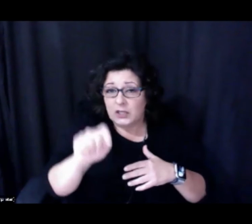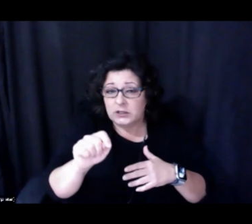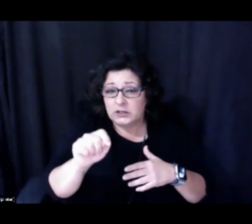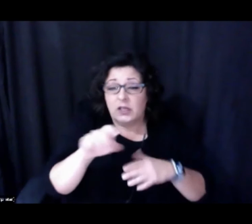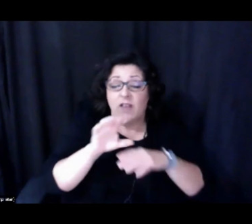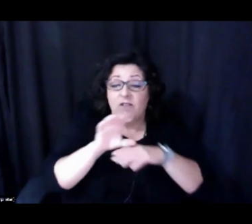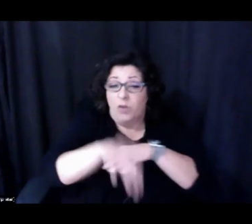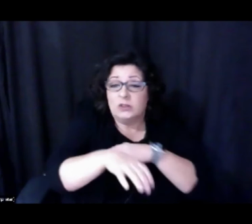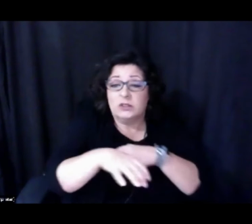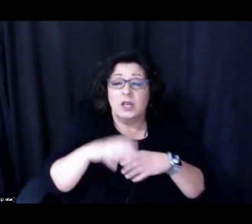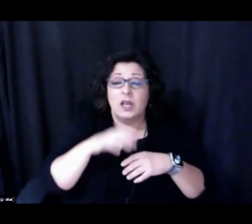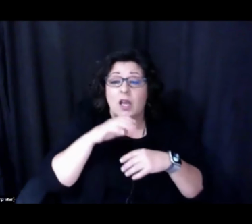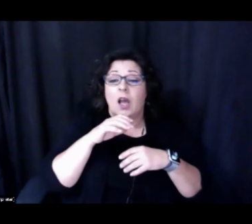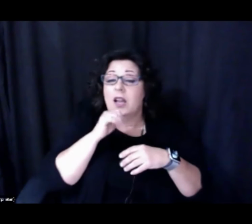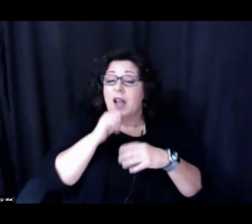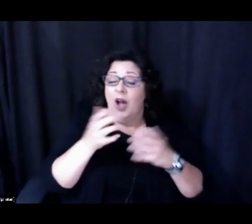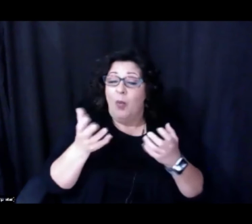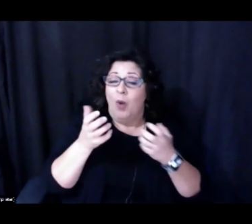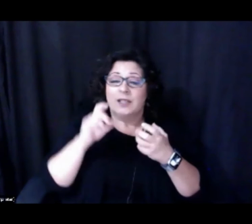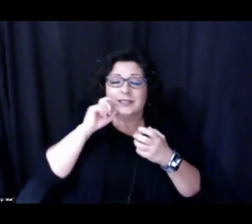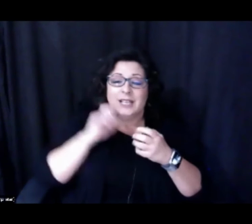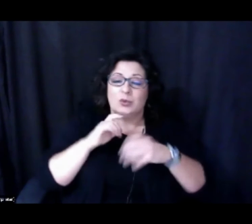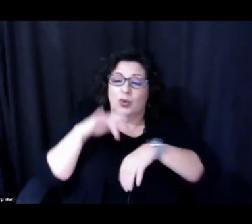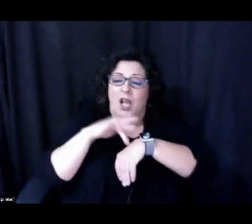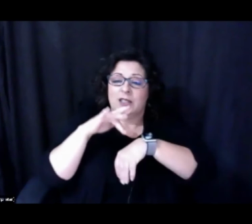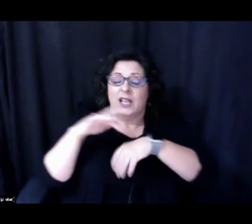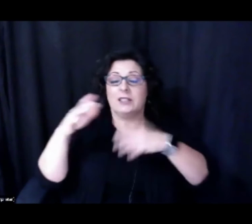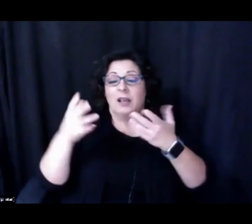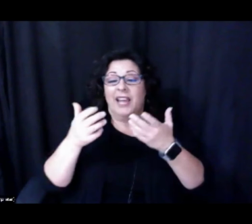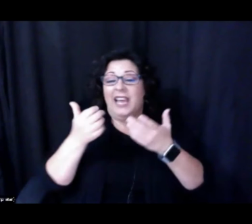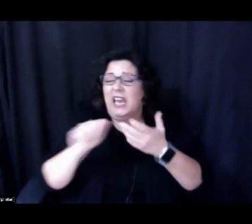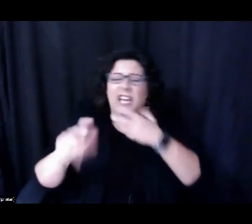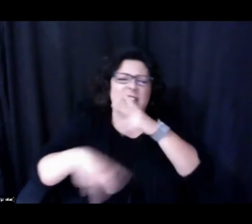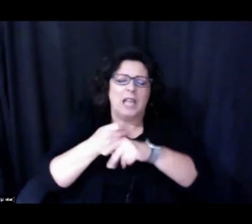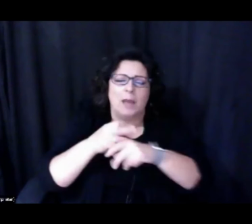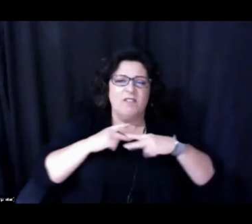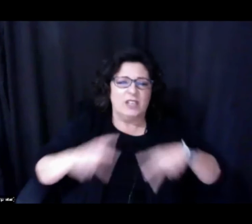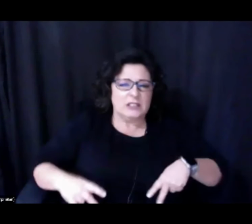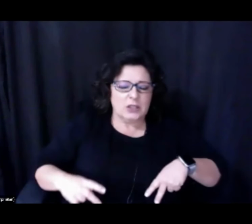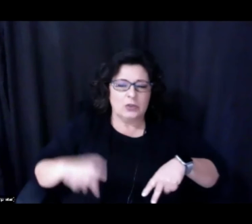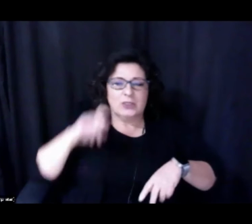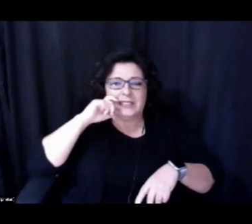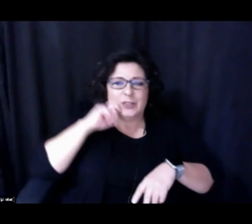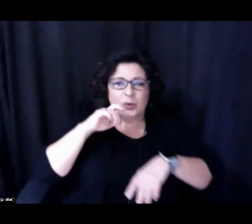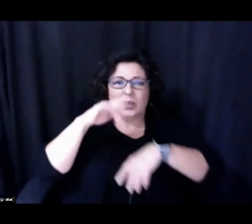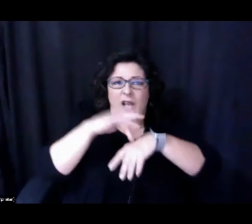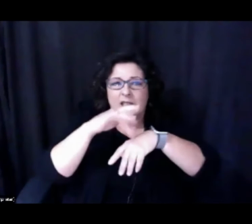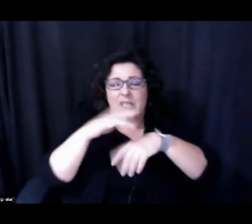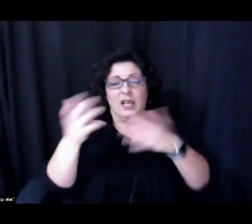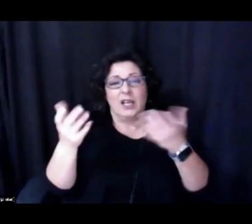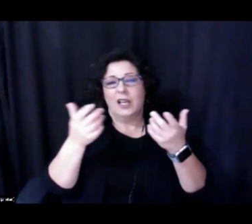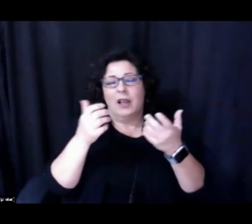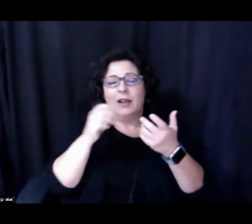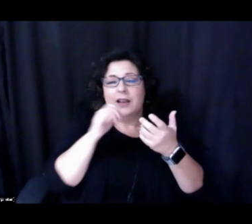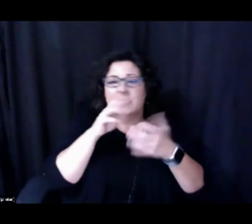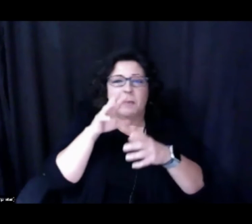Unwanted sexual contact. Unwanted sexual contact is any type of physical sexual contact that does not involve consent. So this